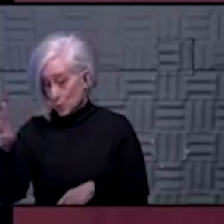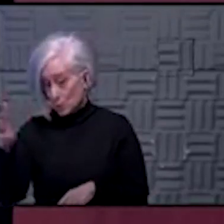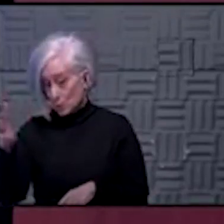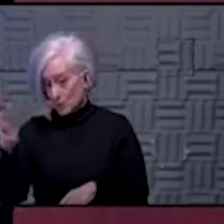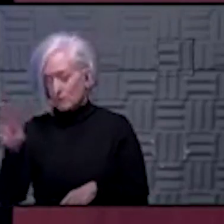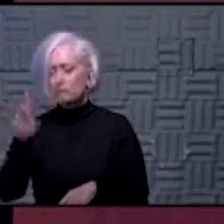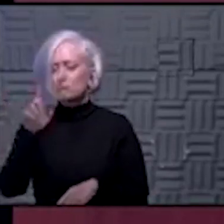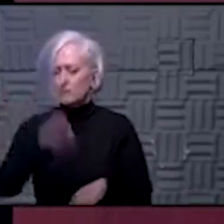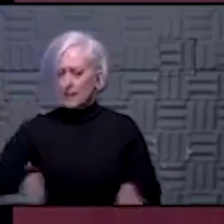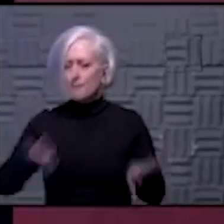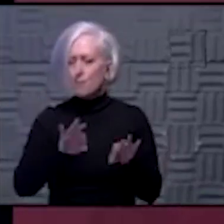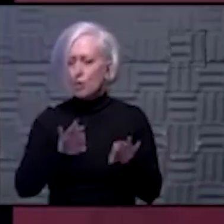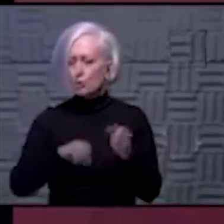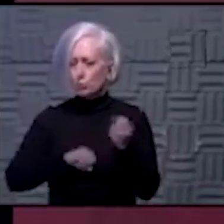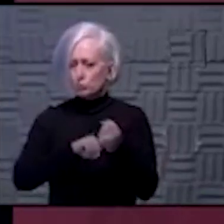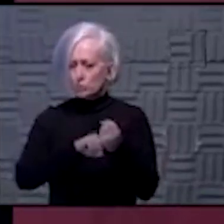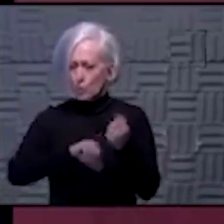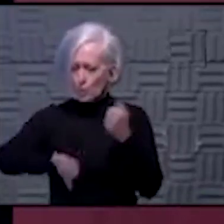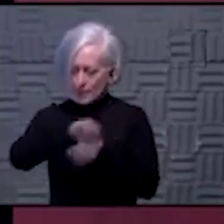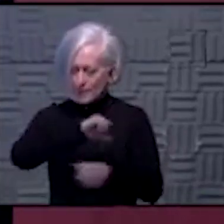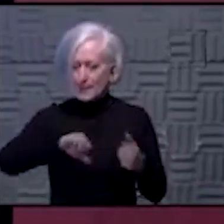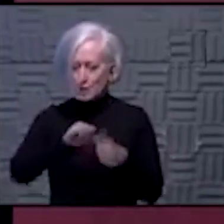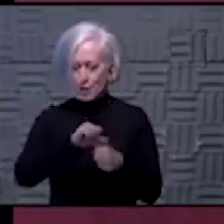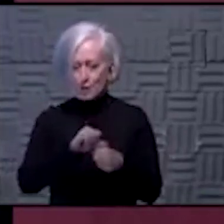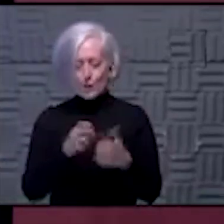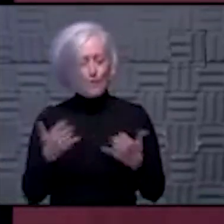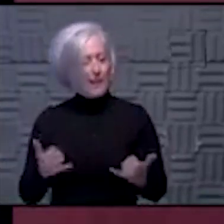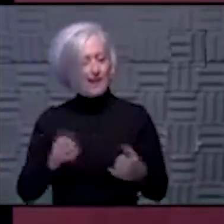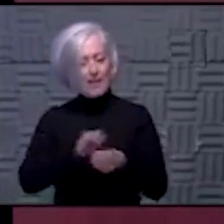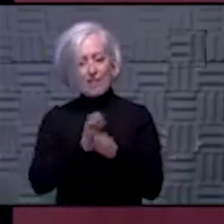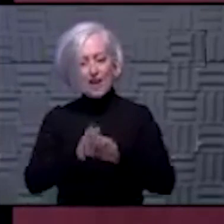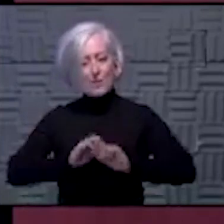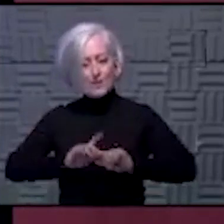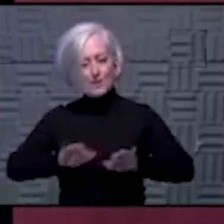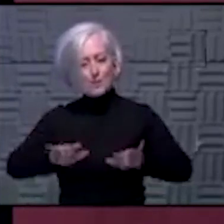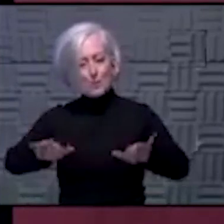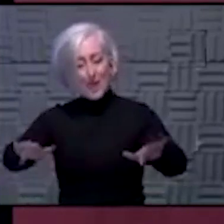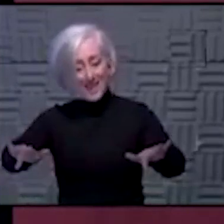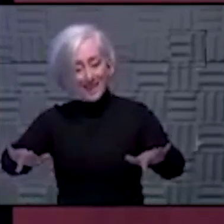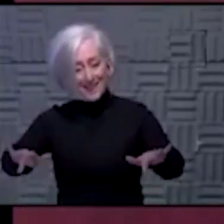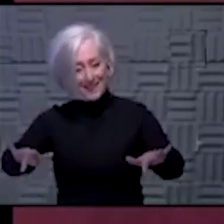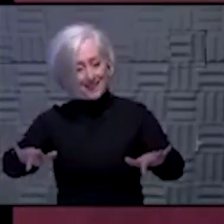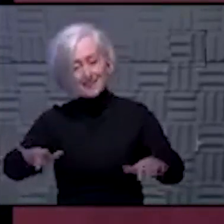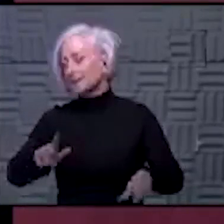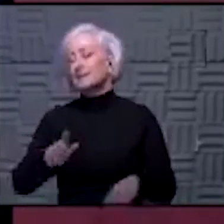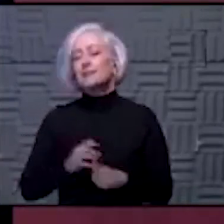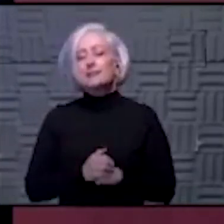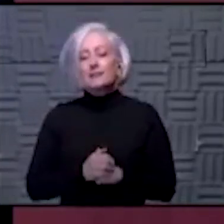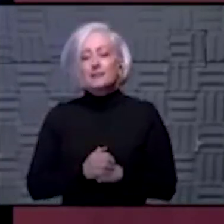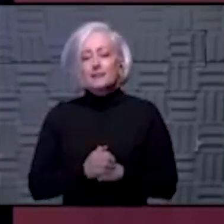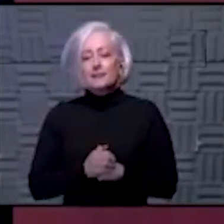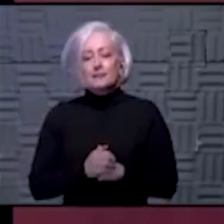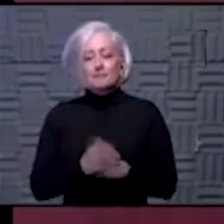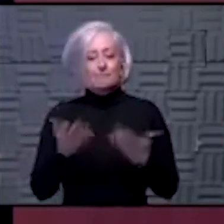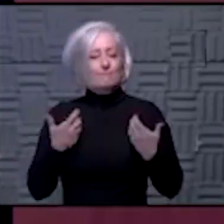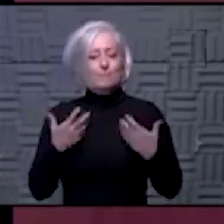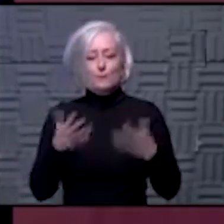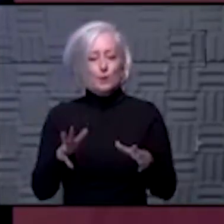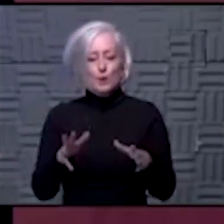together. Because right now, things are on fire. And how many times will you play with fire before you're